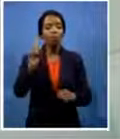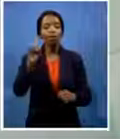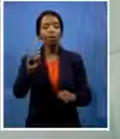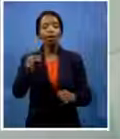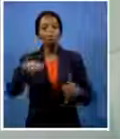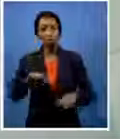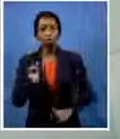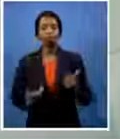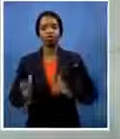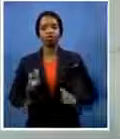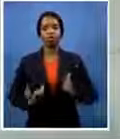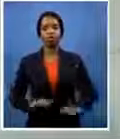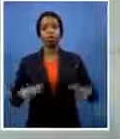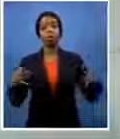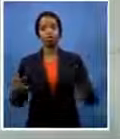rather rashly.